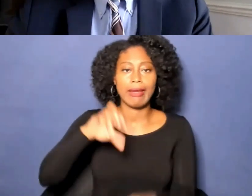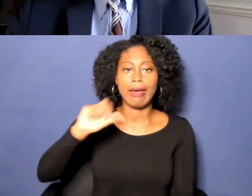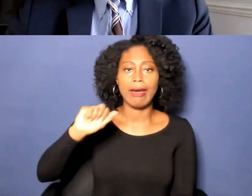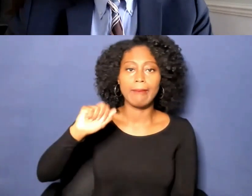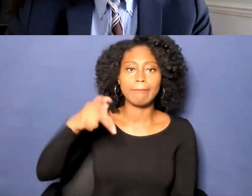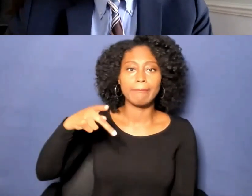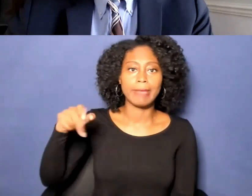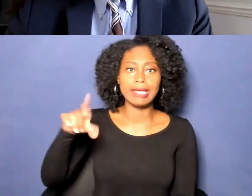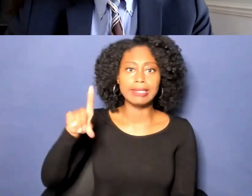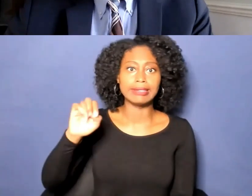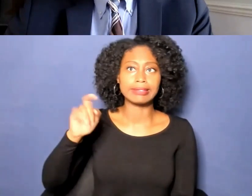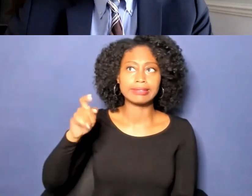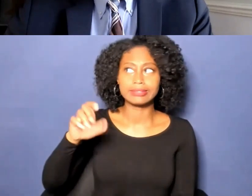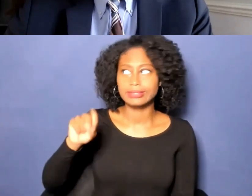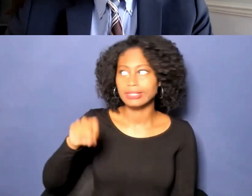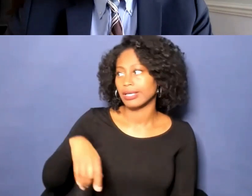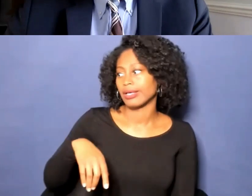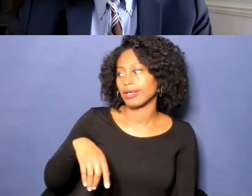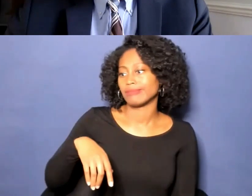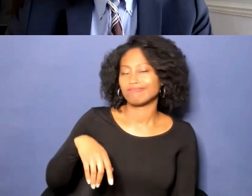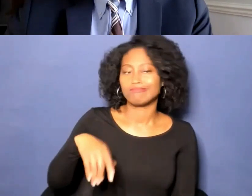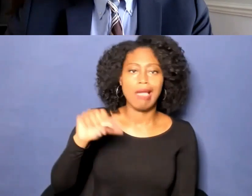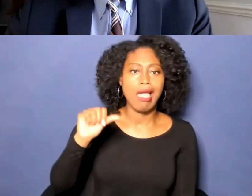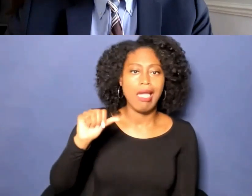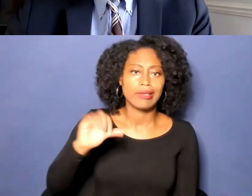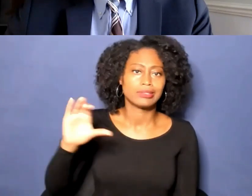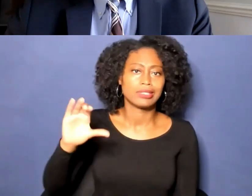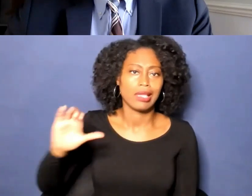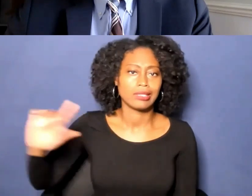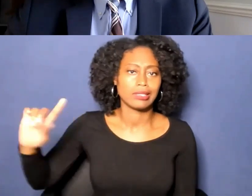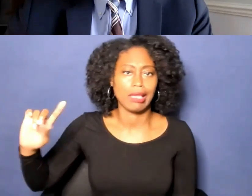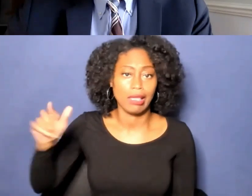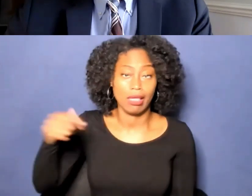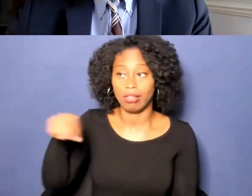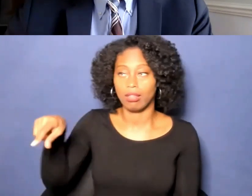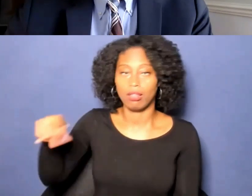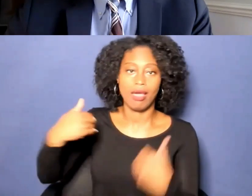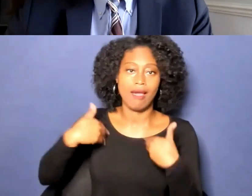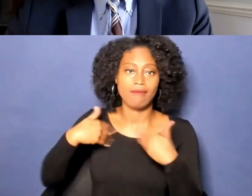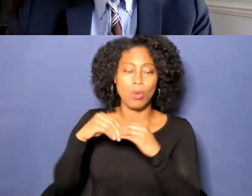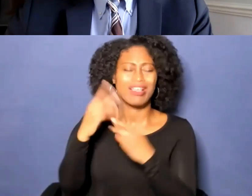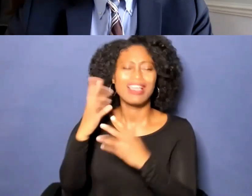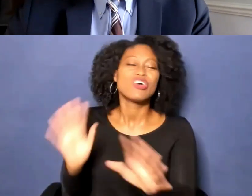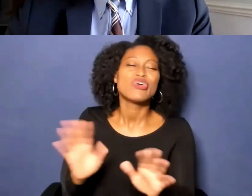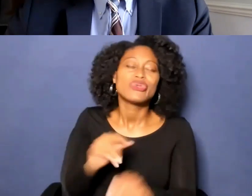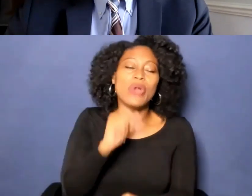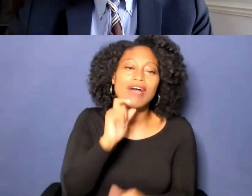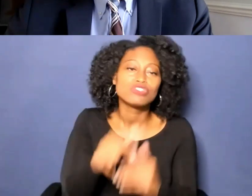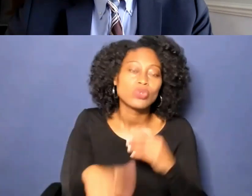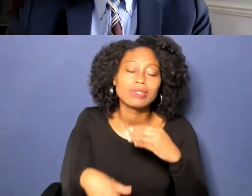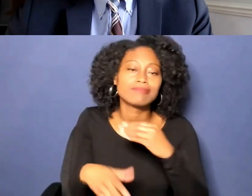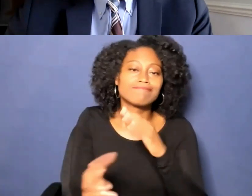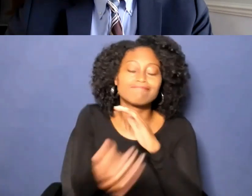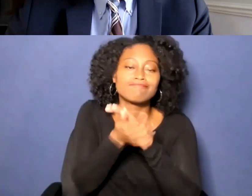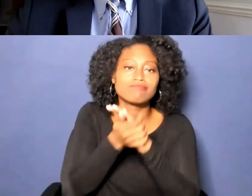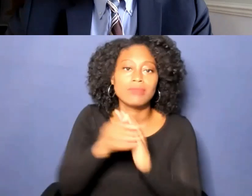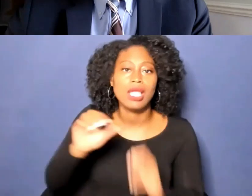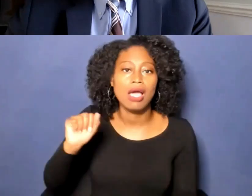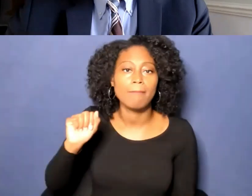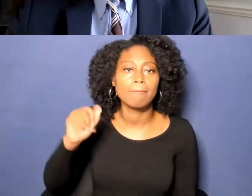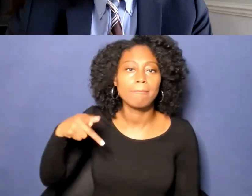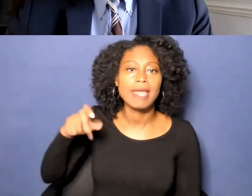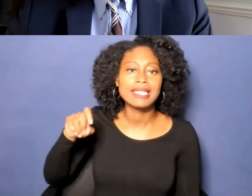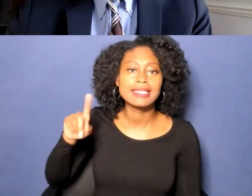C, and D. So, so we don't include appendices for that work. We're really trying to